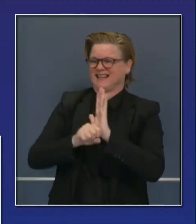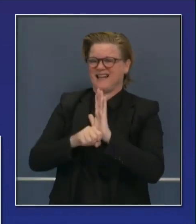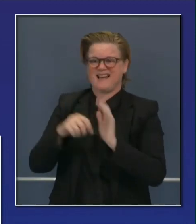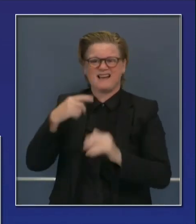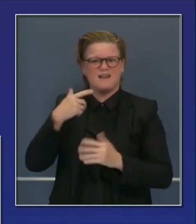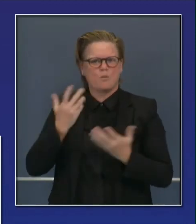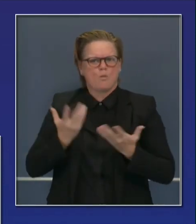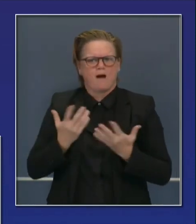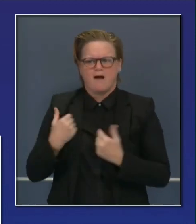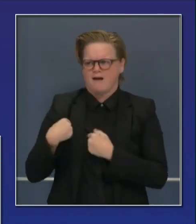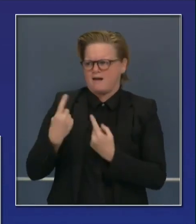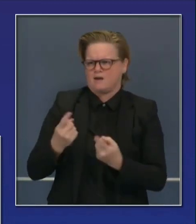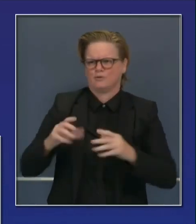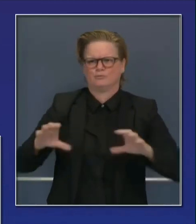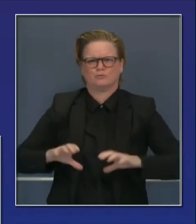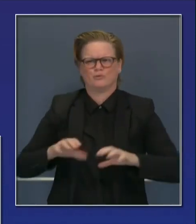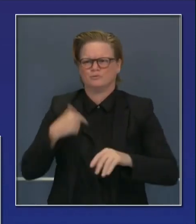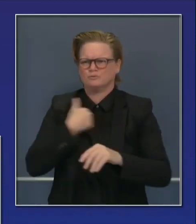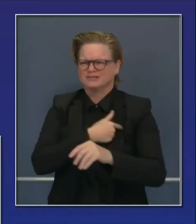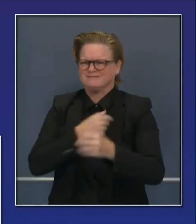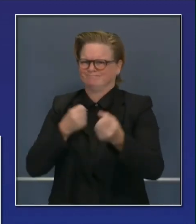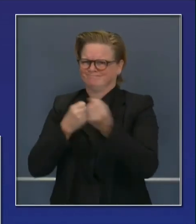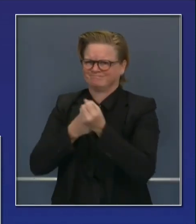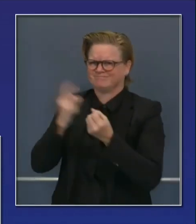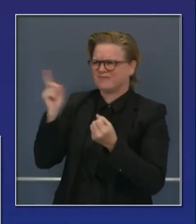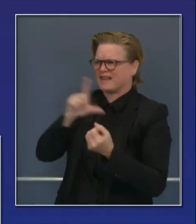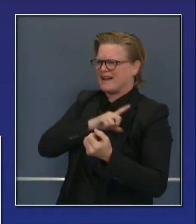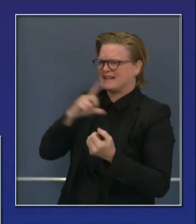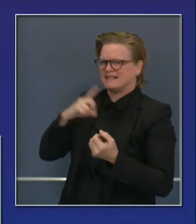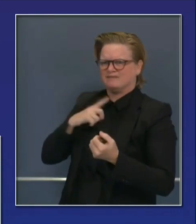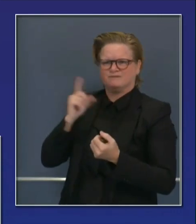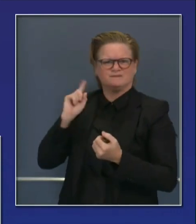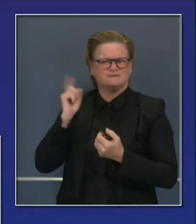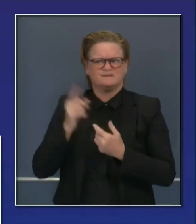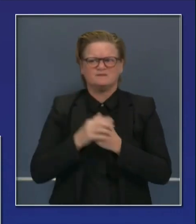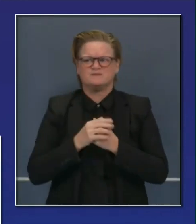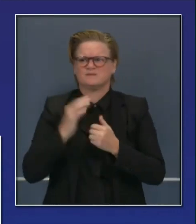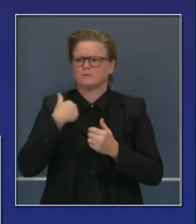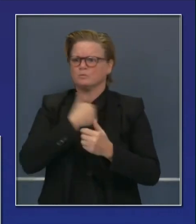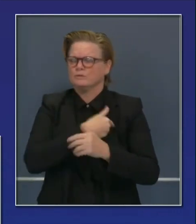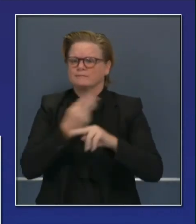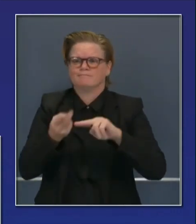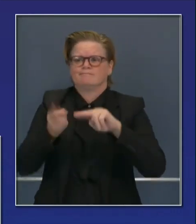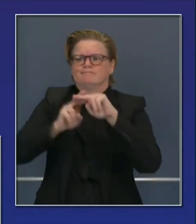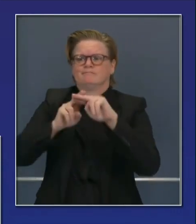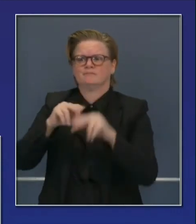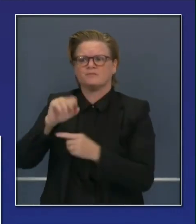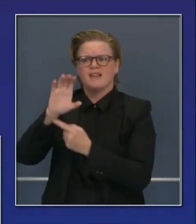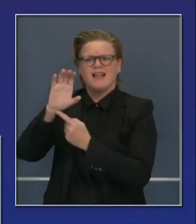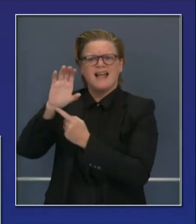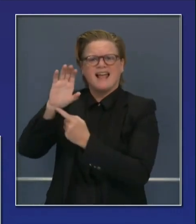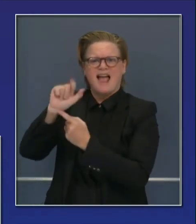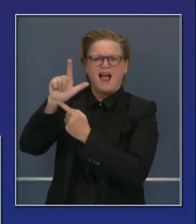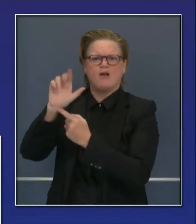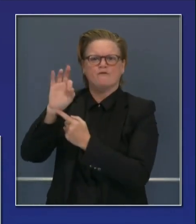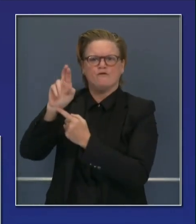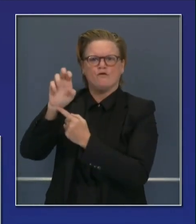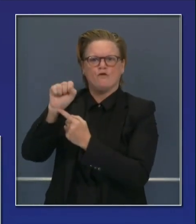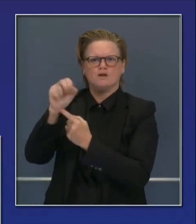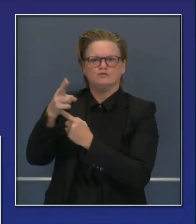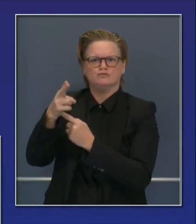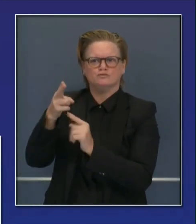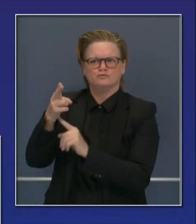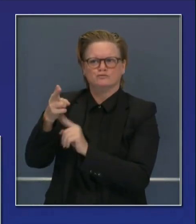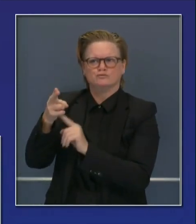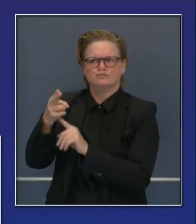of the California legislature. And that was the expansion of our CalFresh program, $1.8 billion of additional food benefits